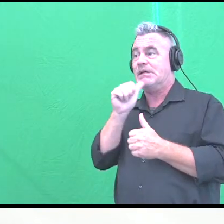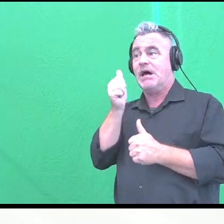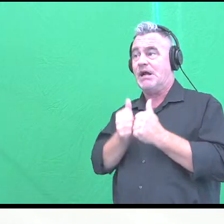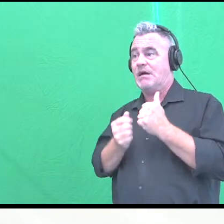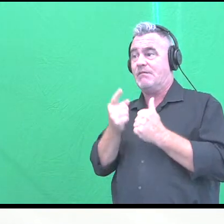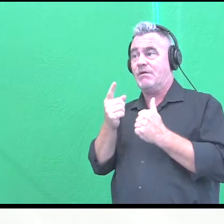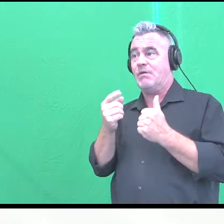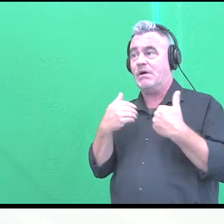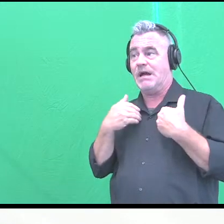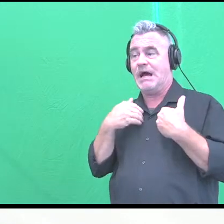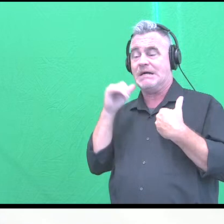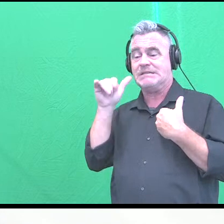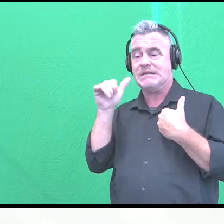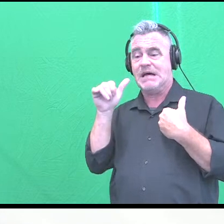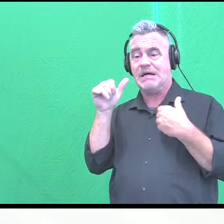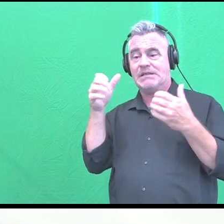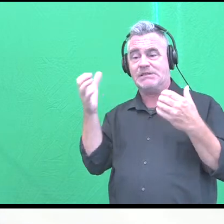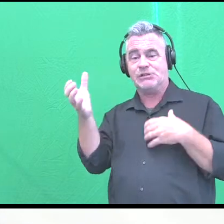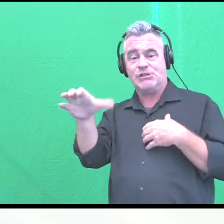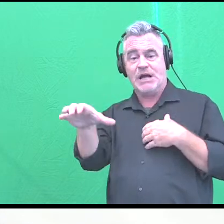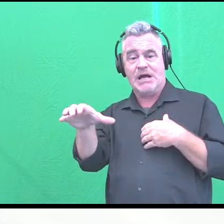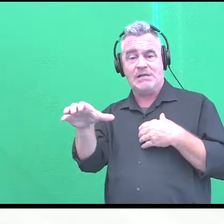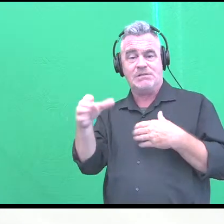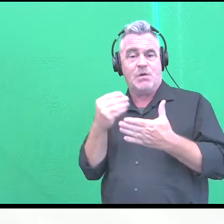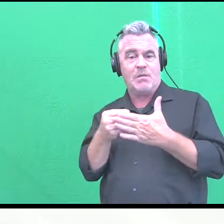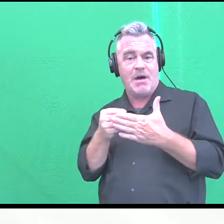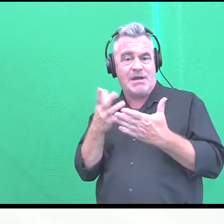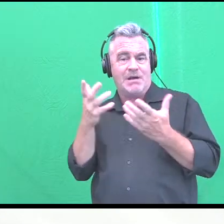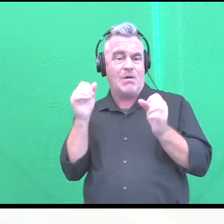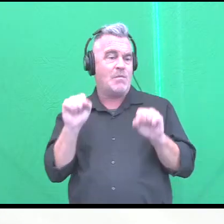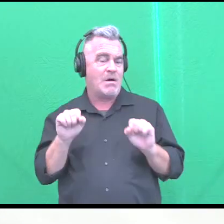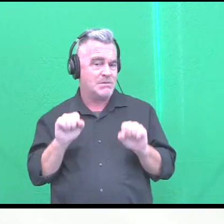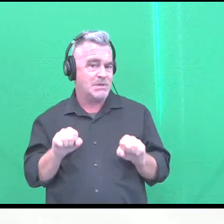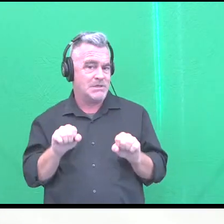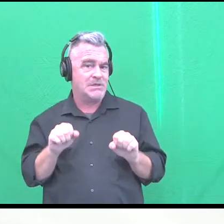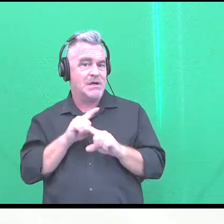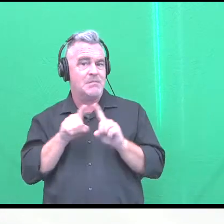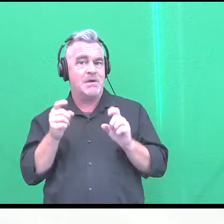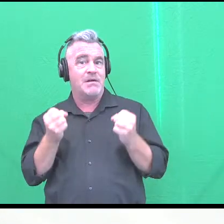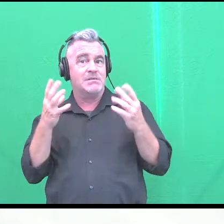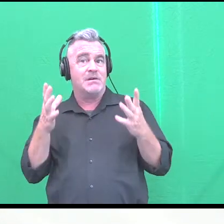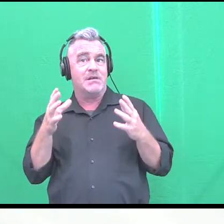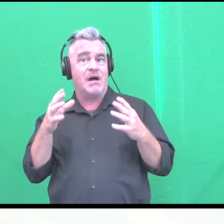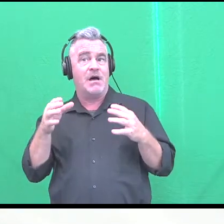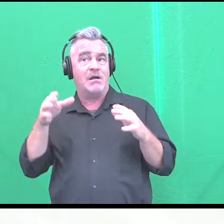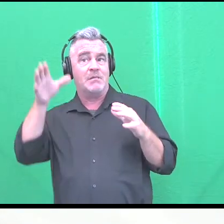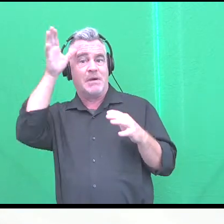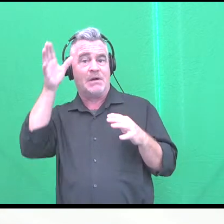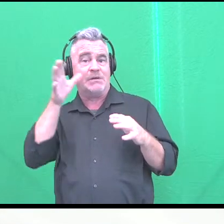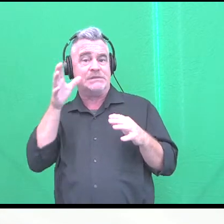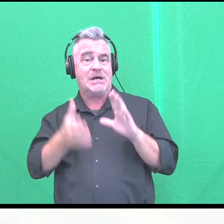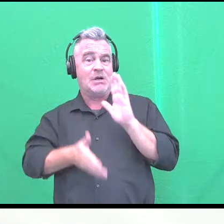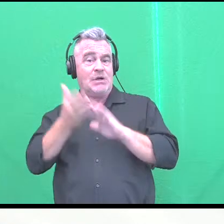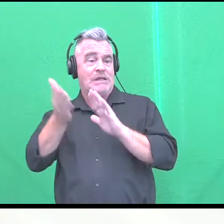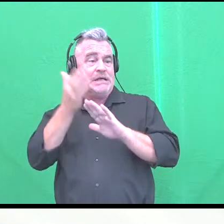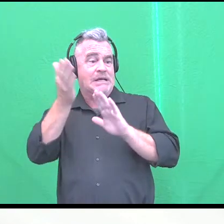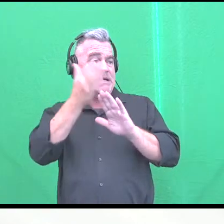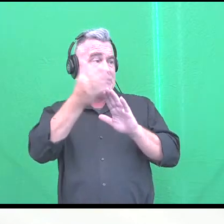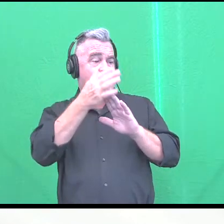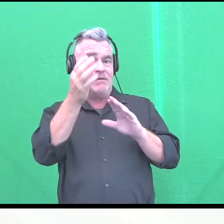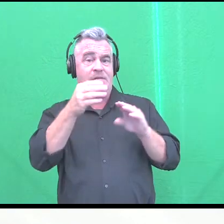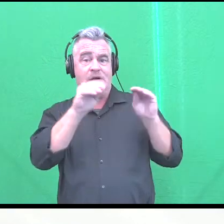that opportunity or the means to do that. But there are a lot of parents who are leaving this state because